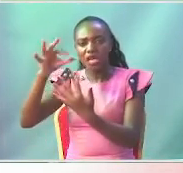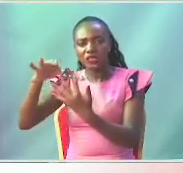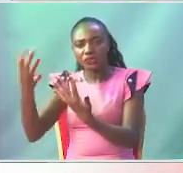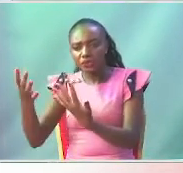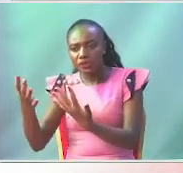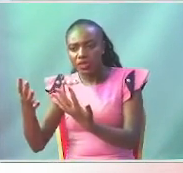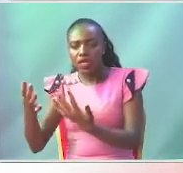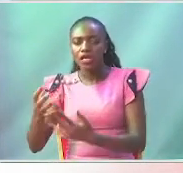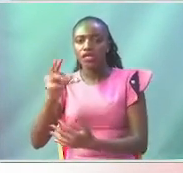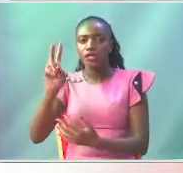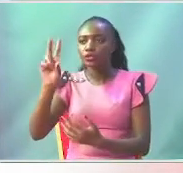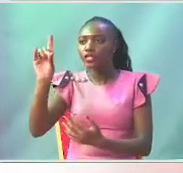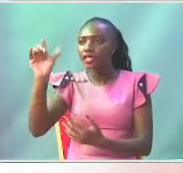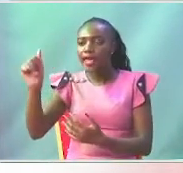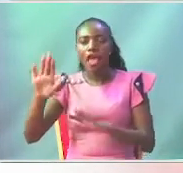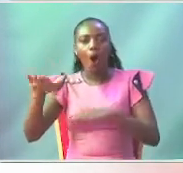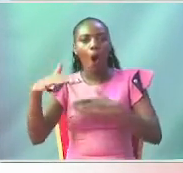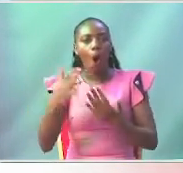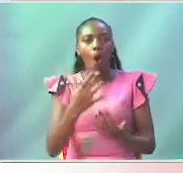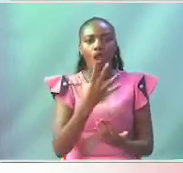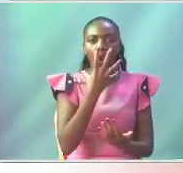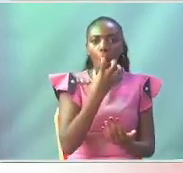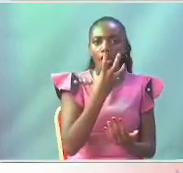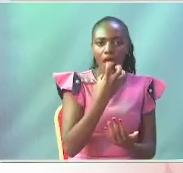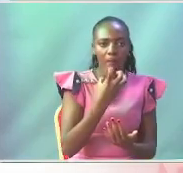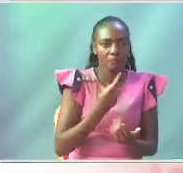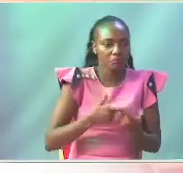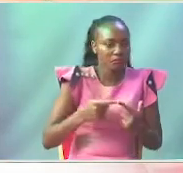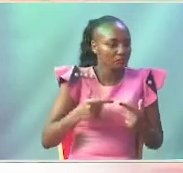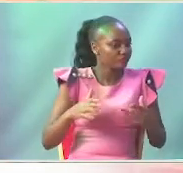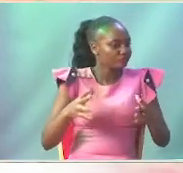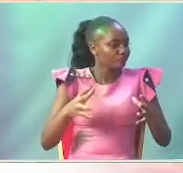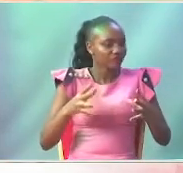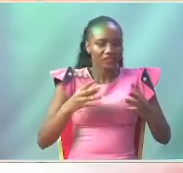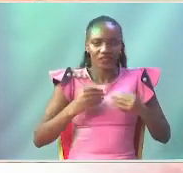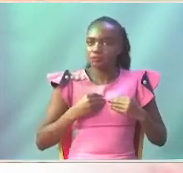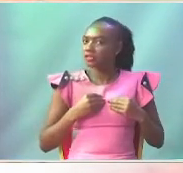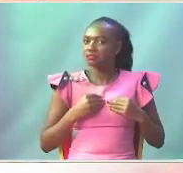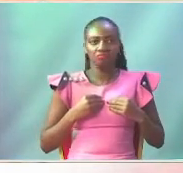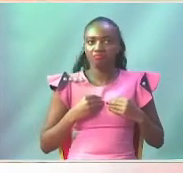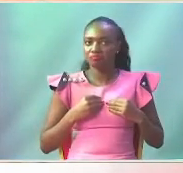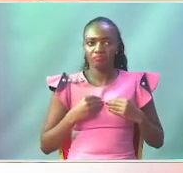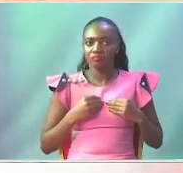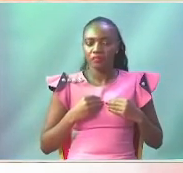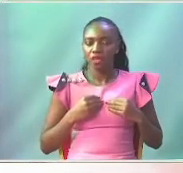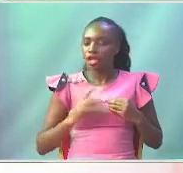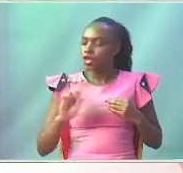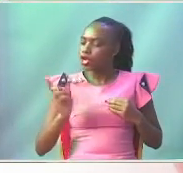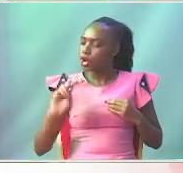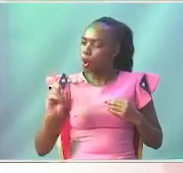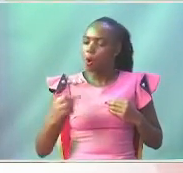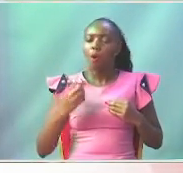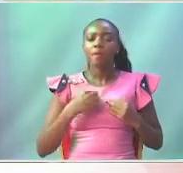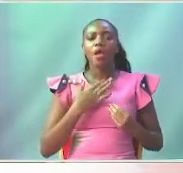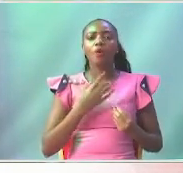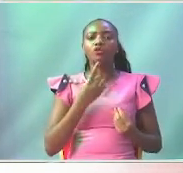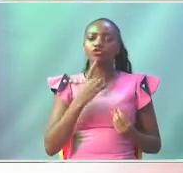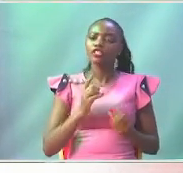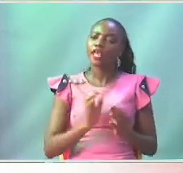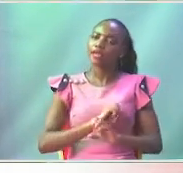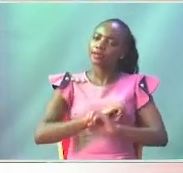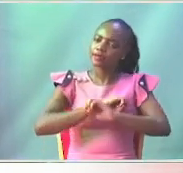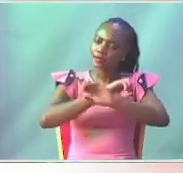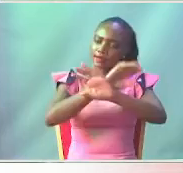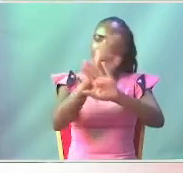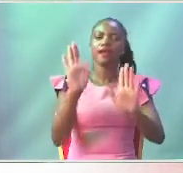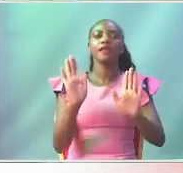devils and then get a share of government. Ladies and gentlemen, I would like to state now before the